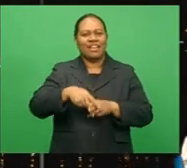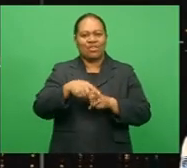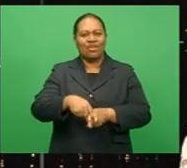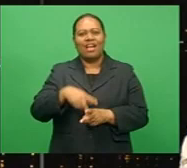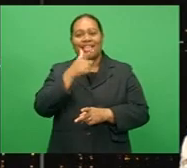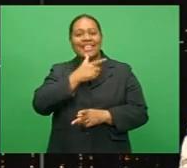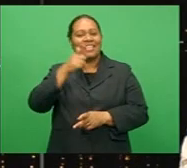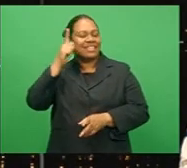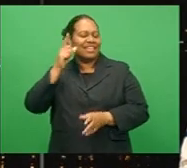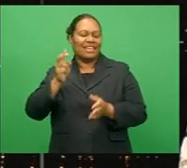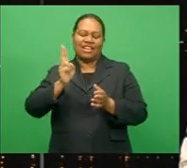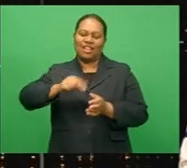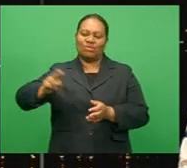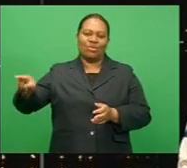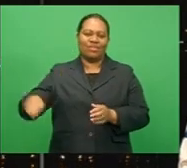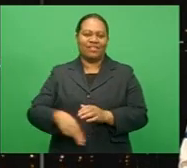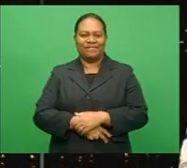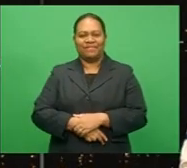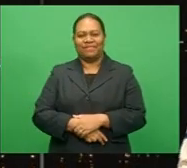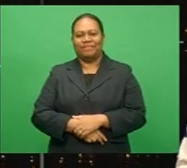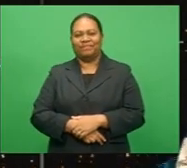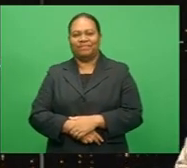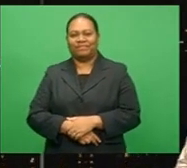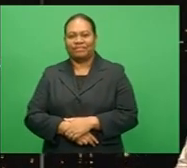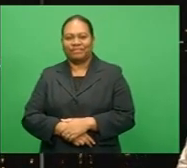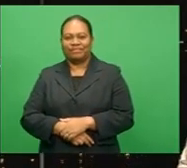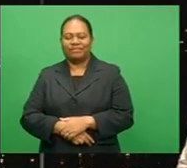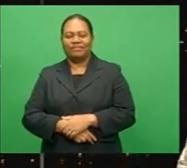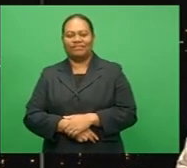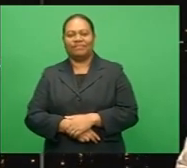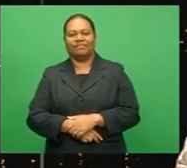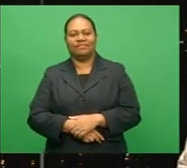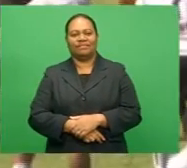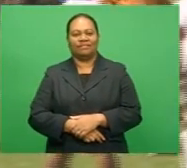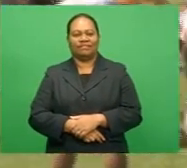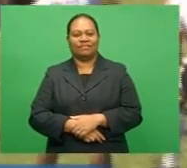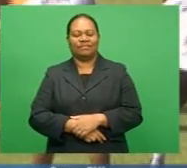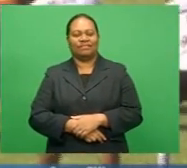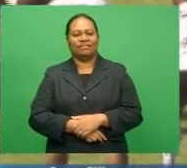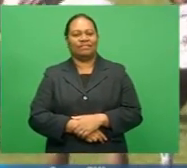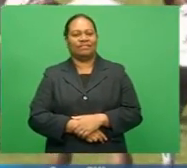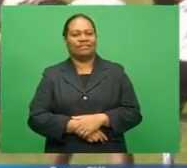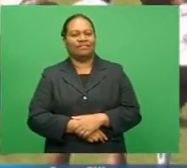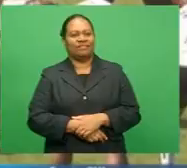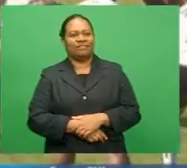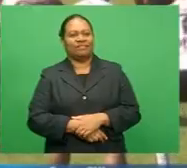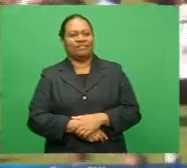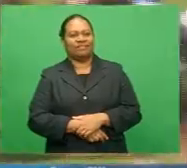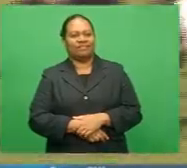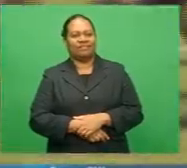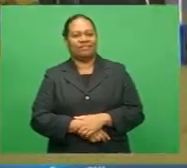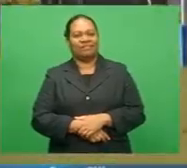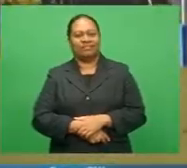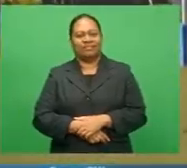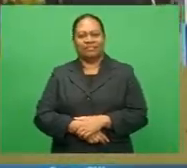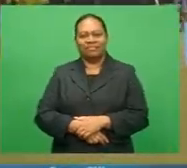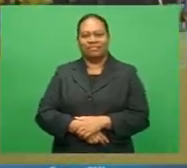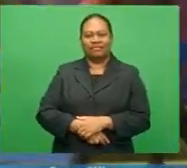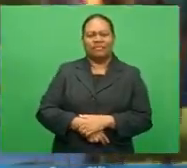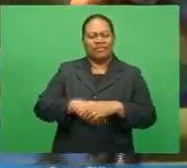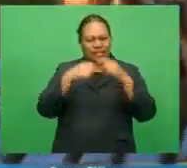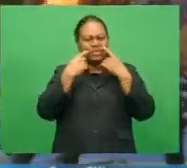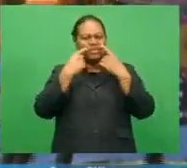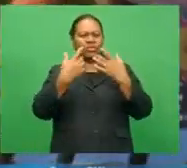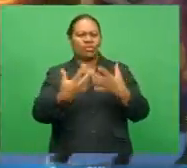Ratakathakambao Park in Nausori yesterday. Karlaini Tavi has more. Waiting for it, Gavindi. The seesaw